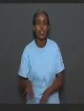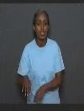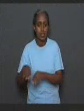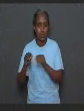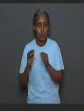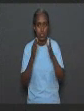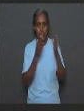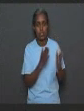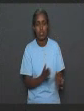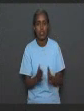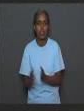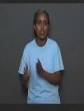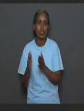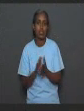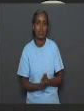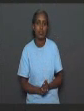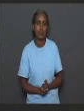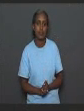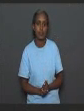Students, let's get ready.